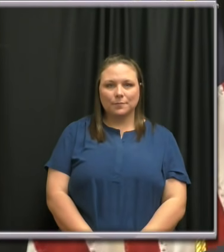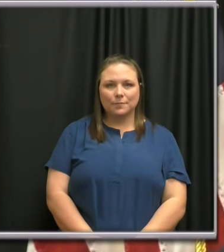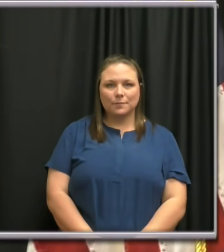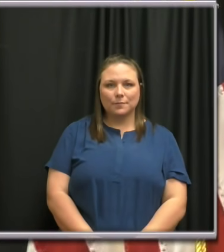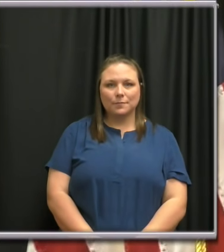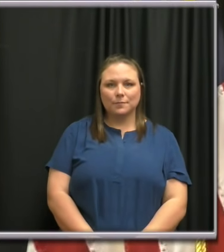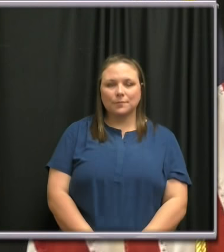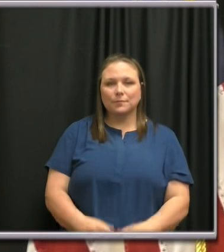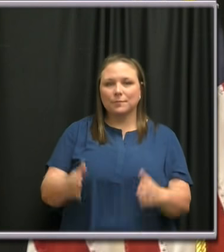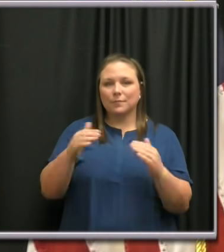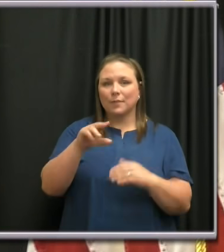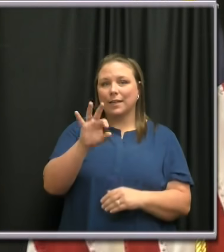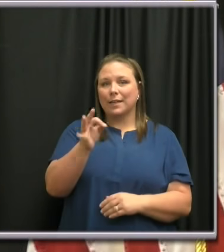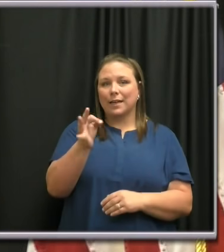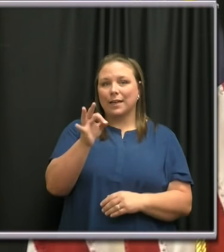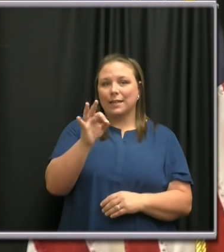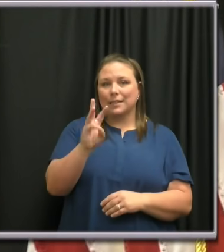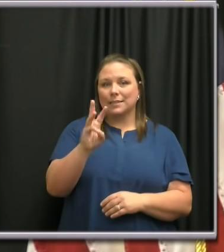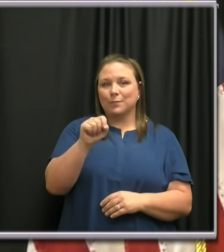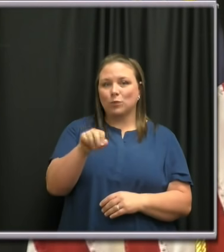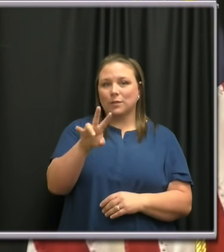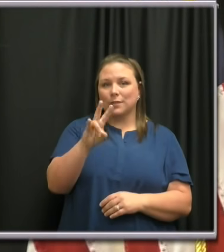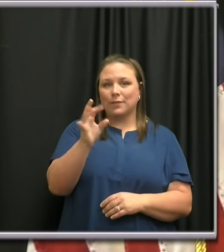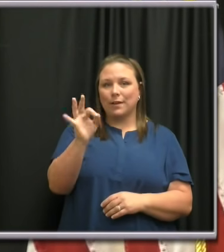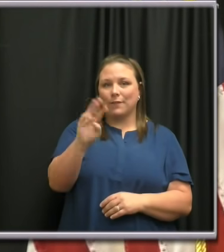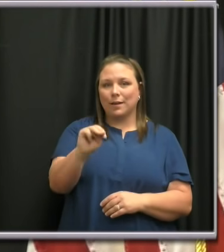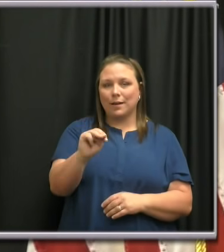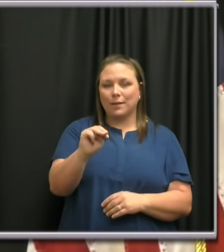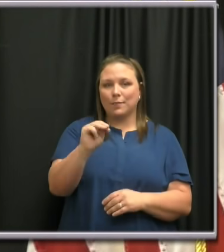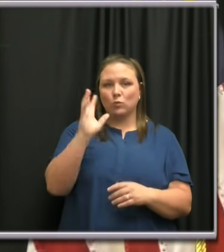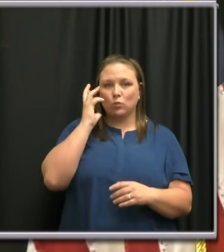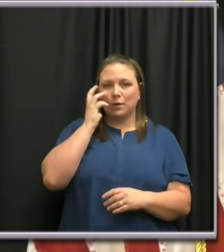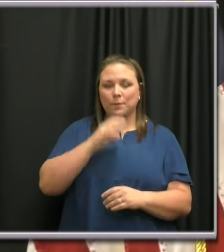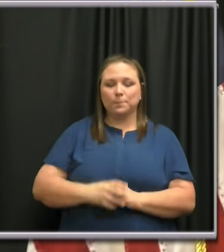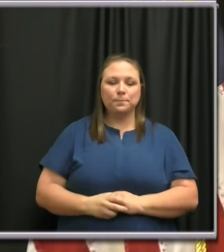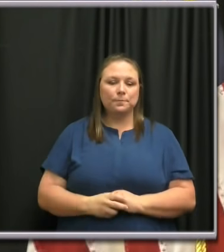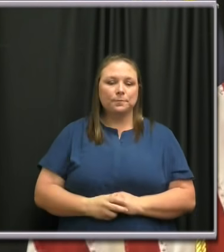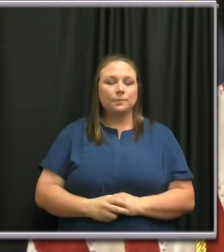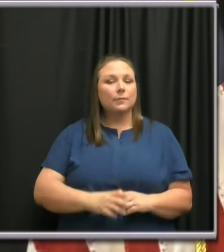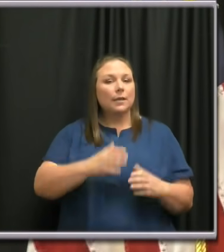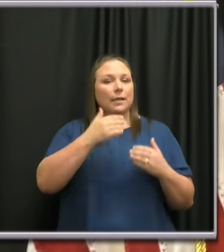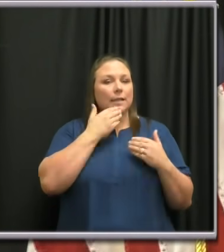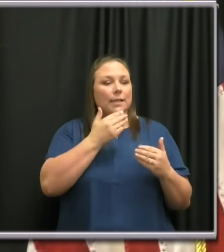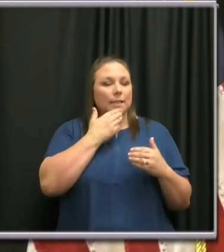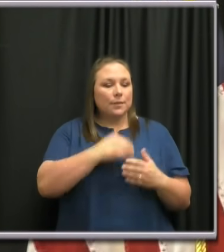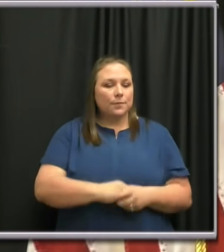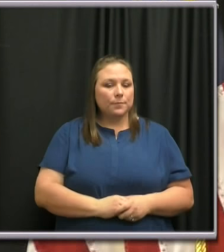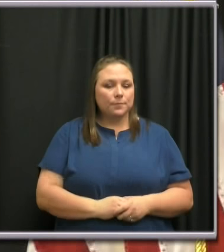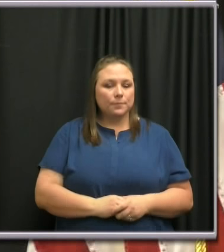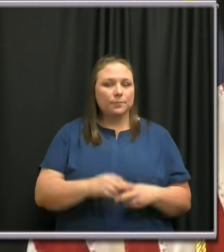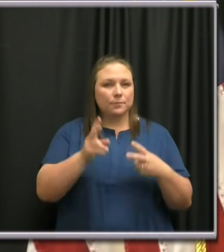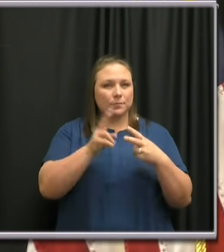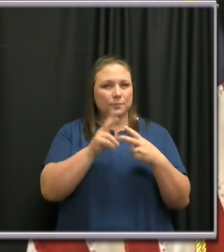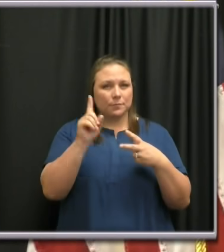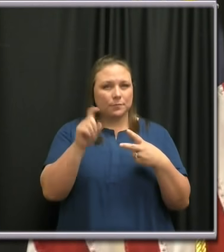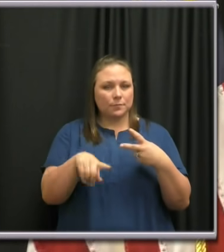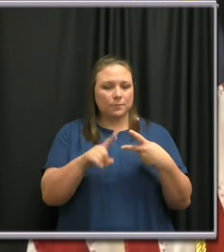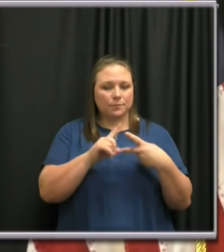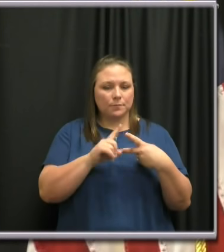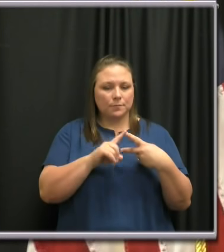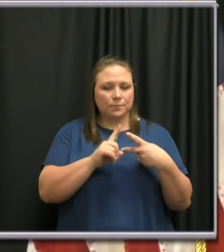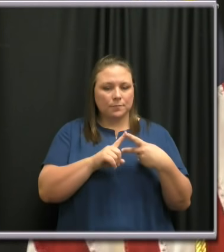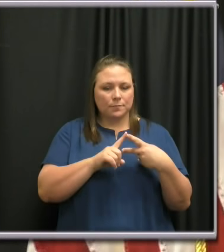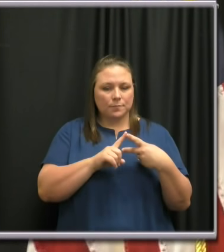Nayeli Alamia with 96.7 FM. Thank you so much for taking our questions. I have two questions. One of them is